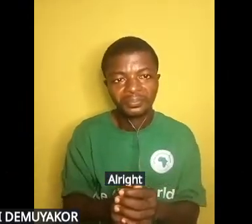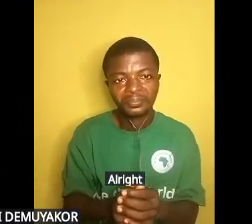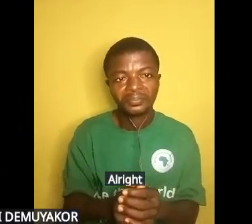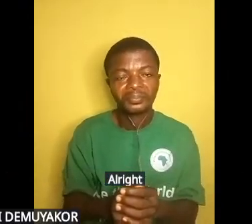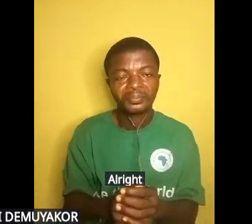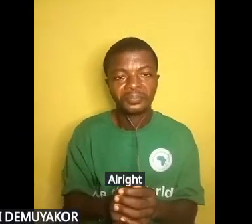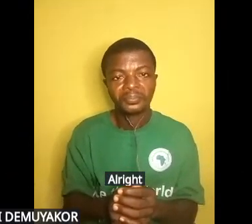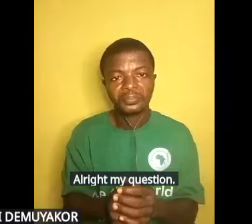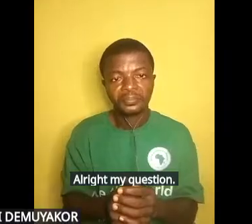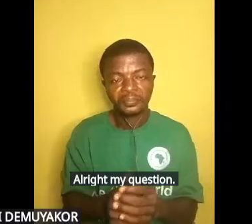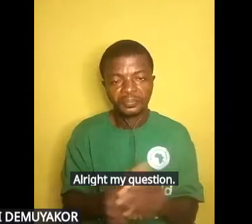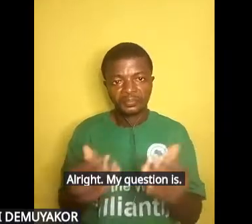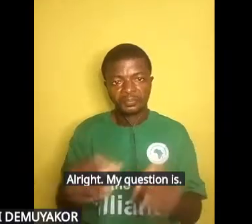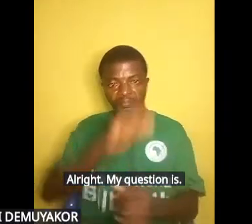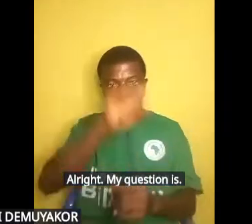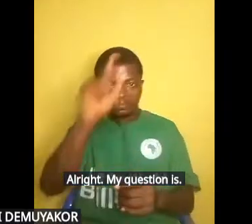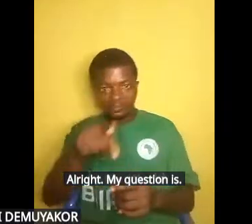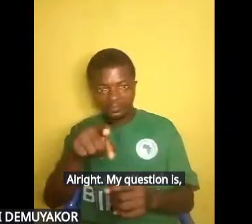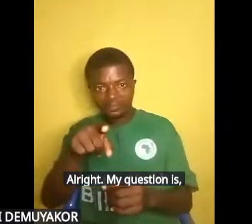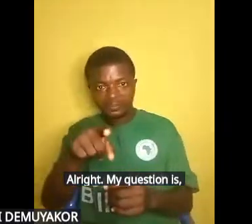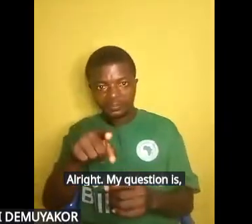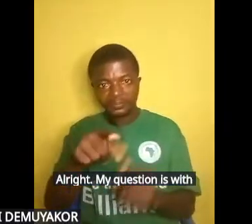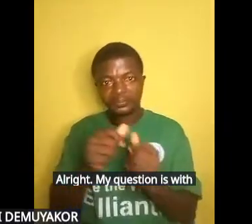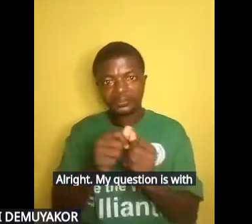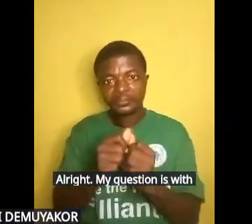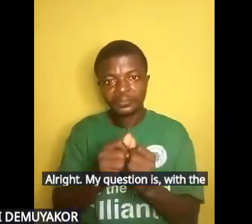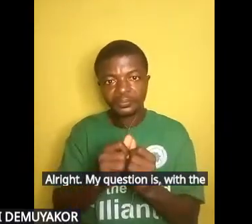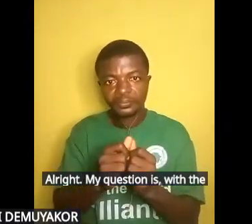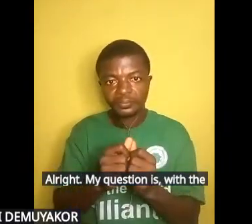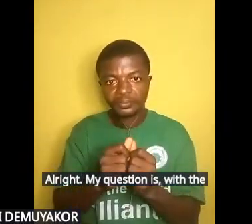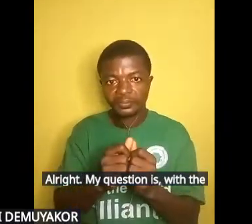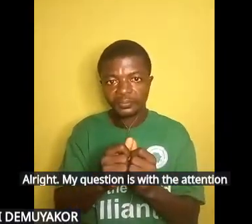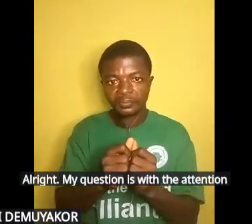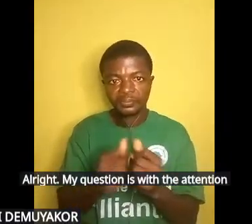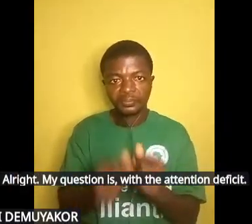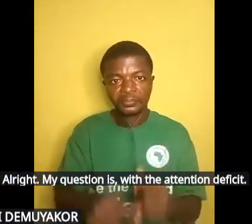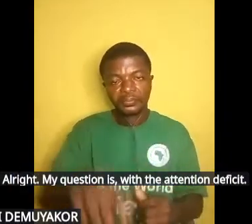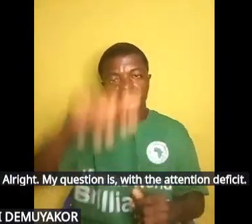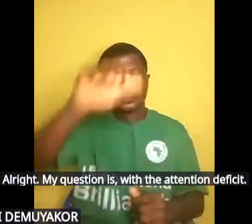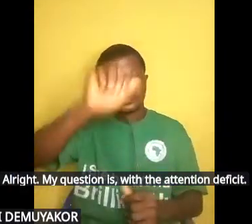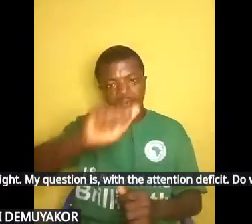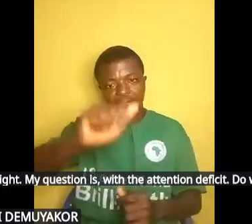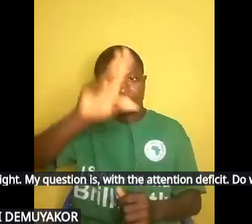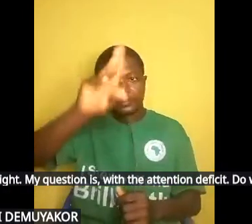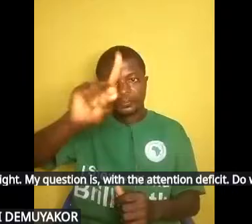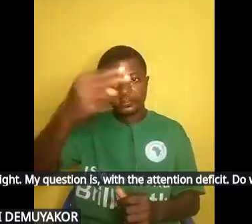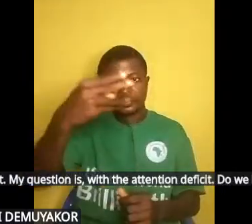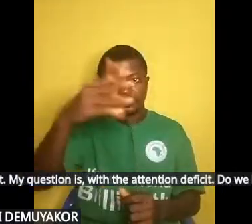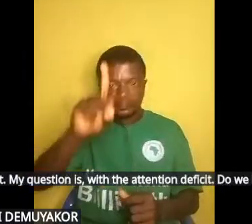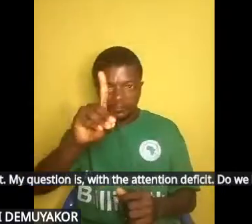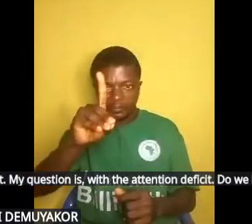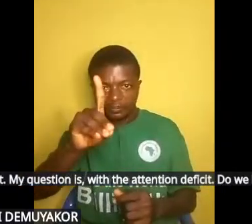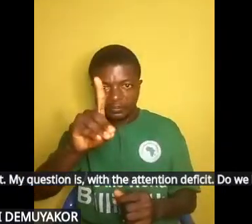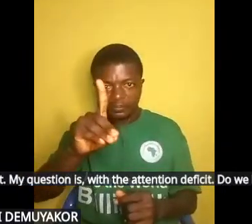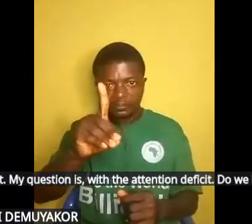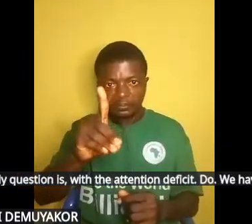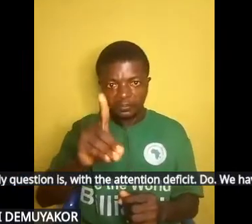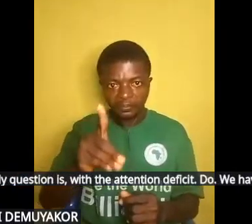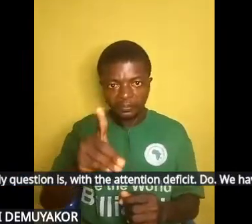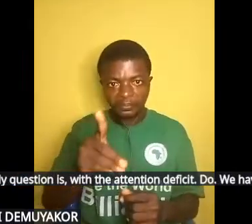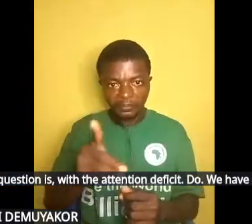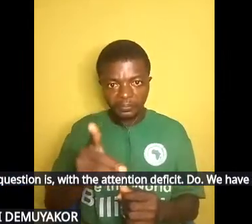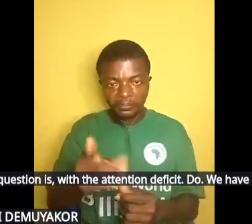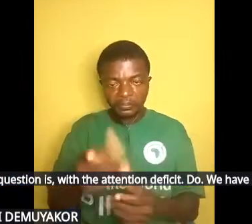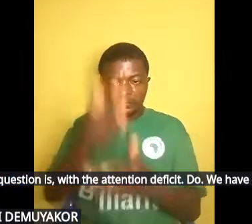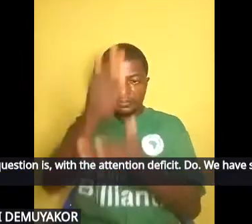question is, with the attention deficit, do we have certain food commodities